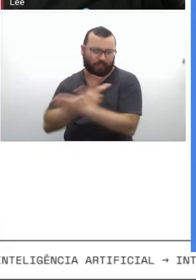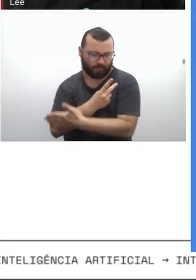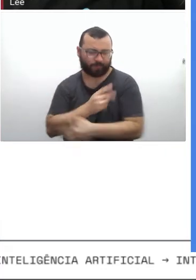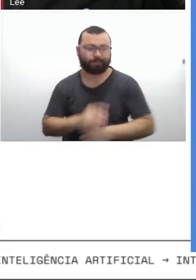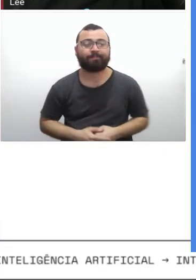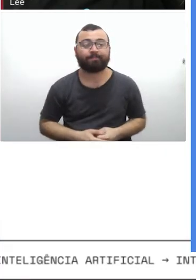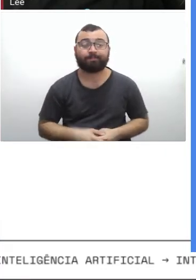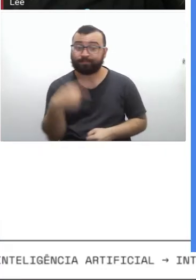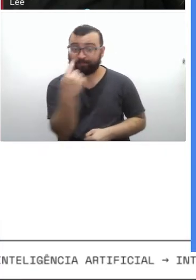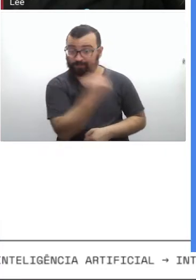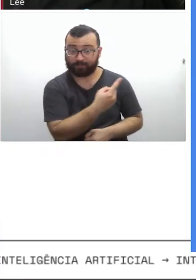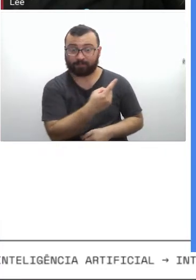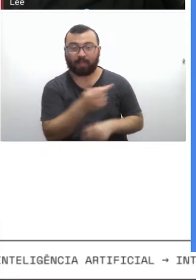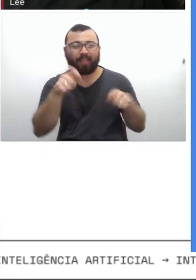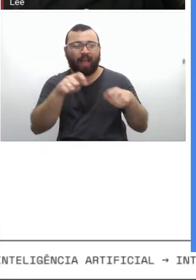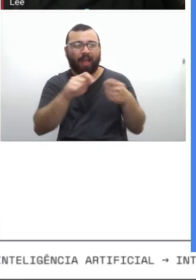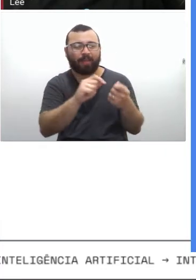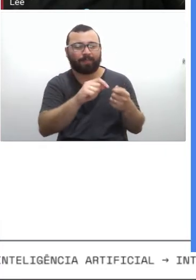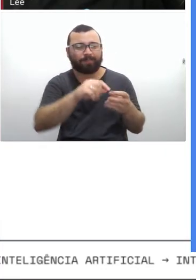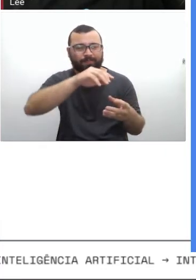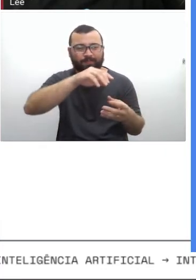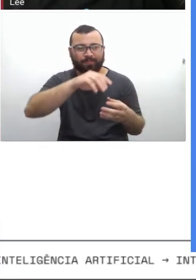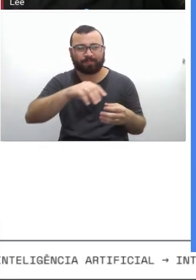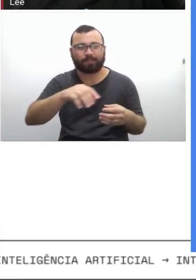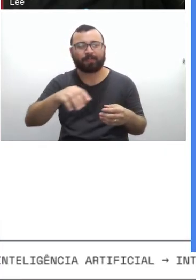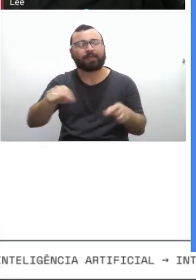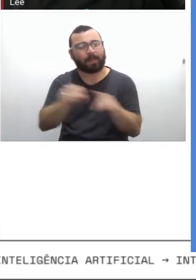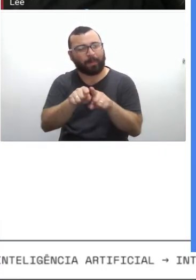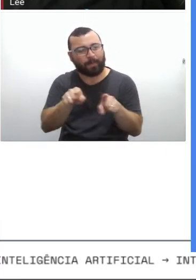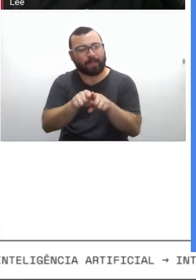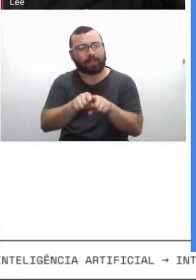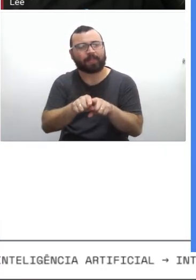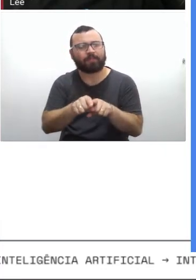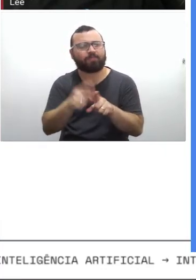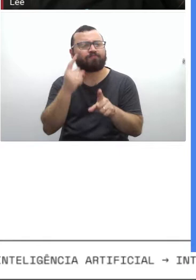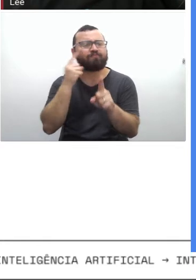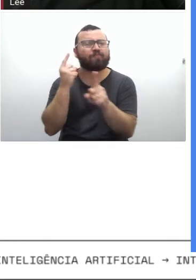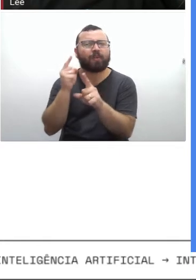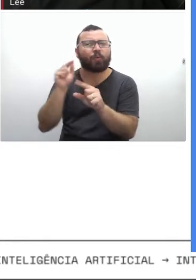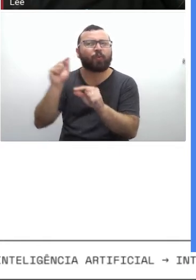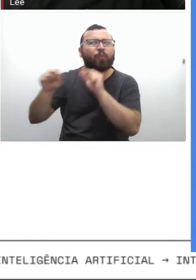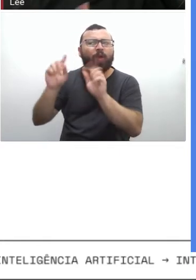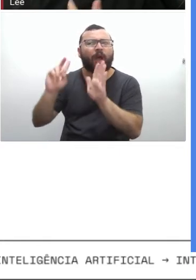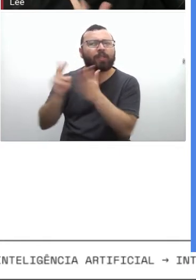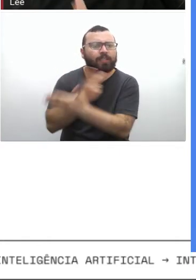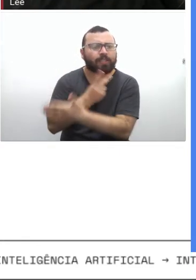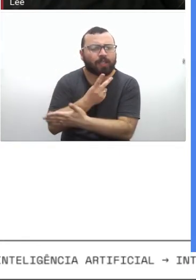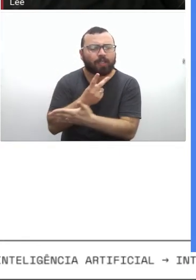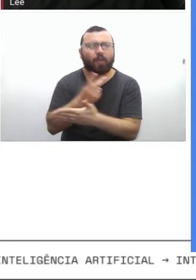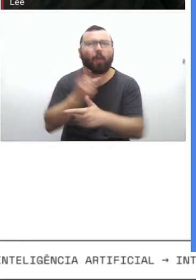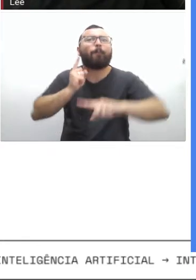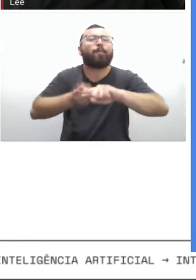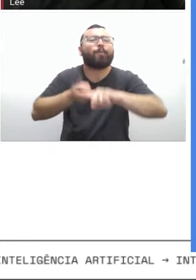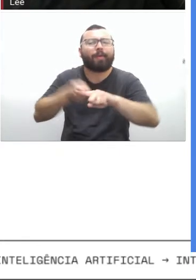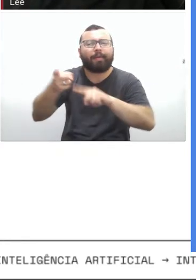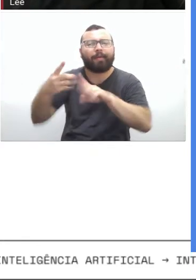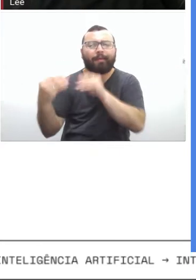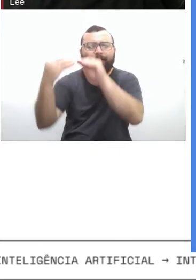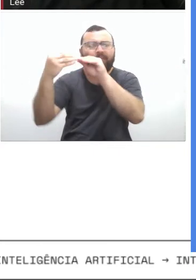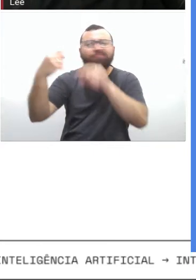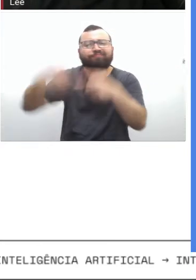Here I'm sorting on all the fallback intents, so I can also find out like what went wrong here. In this case, why did the chatbot fail?